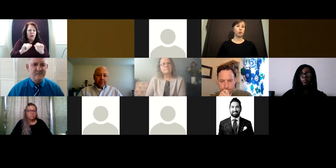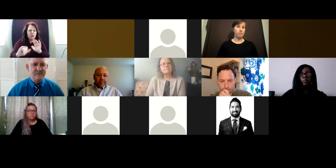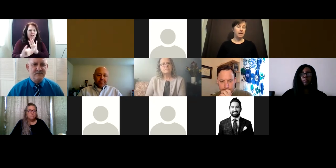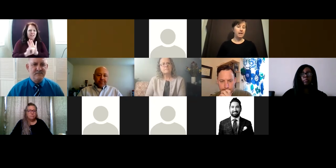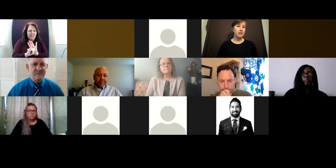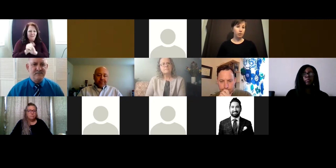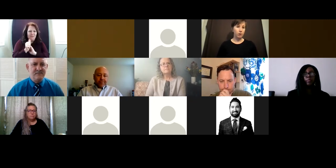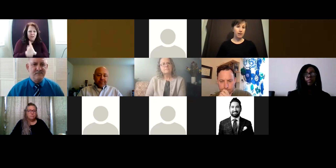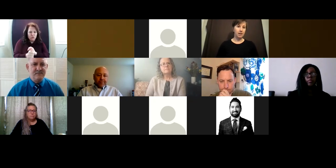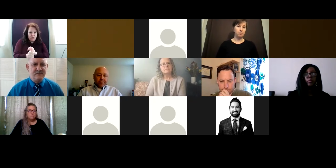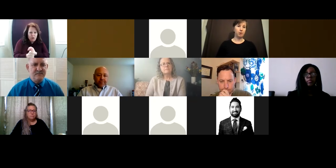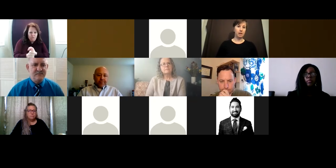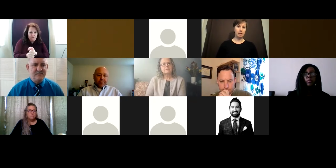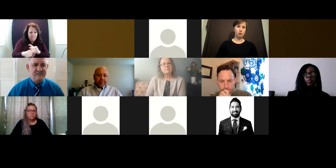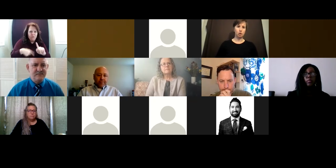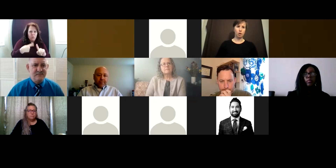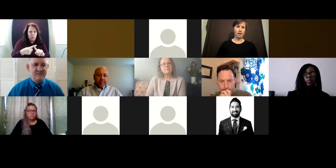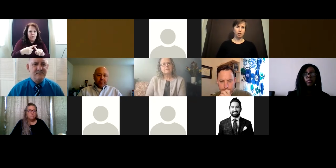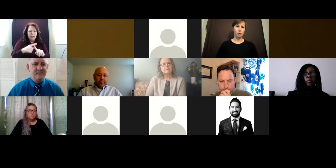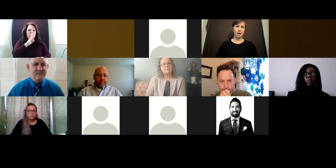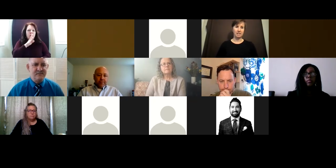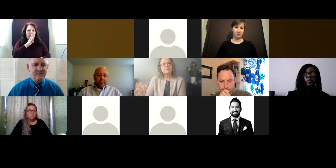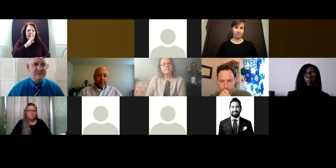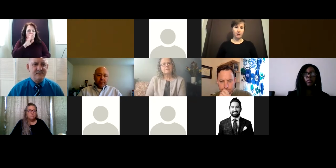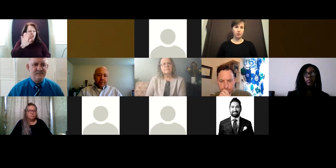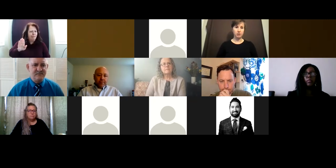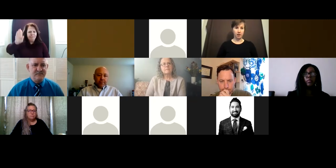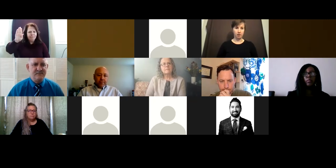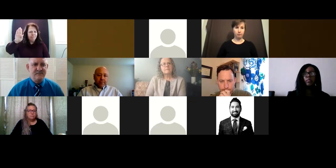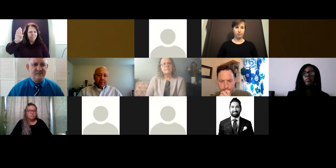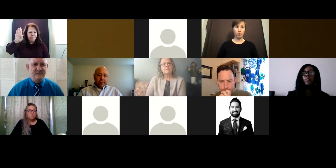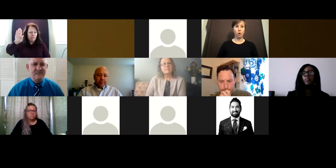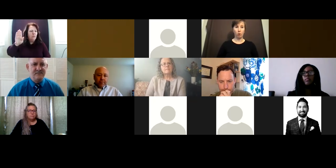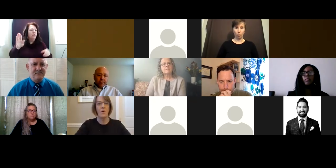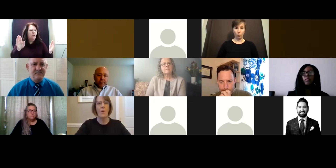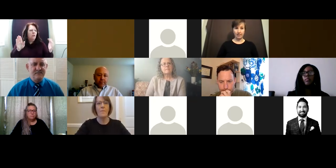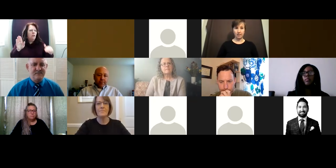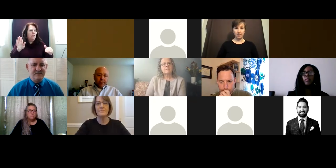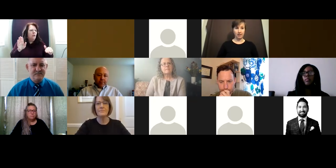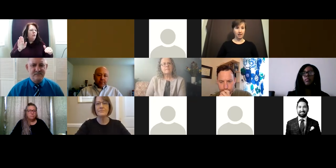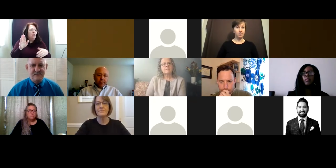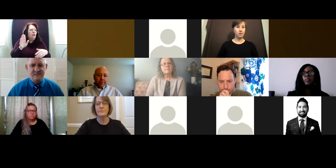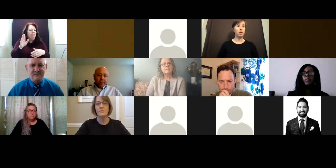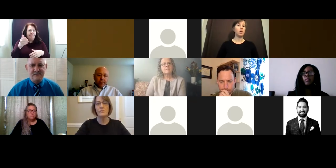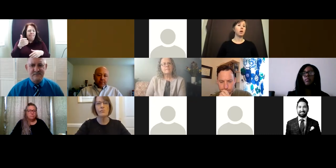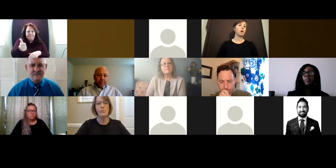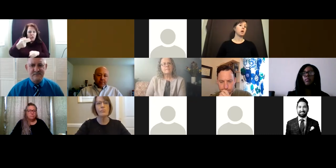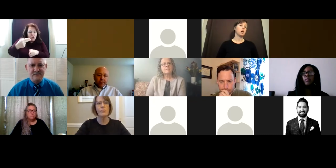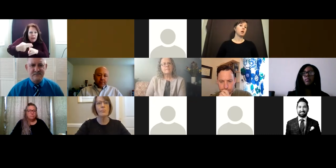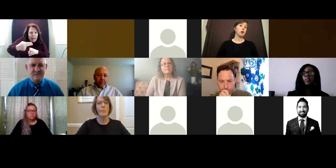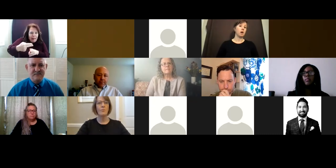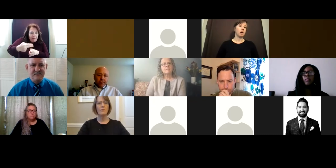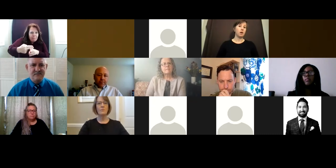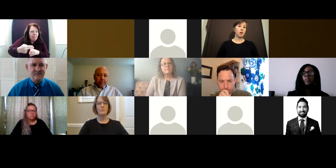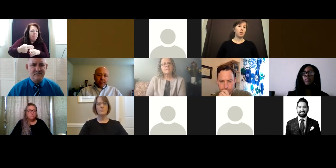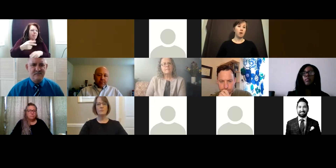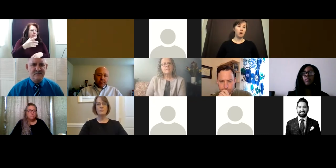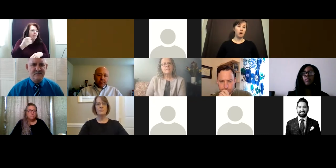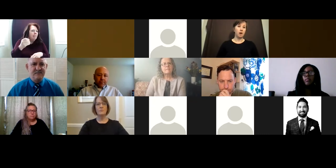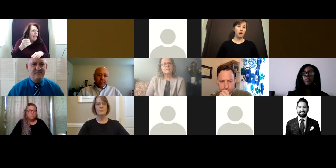So to remind everyone again, please try to identify yourself when speaking.